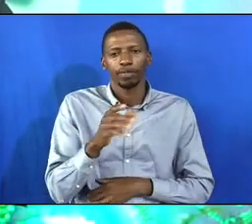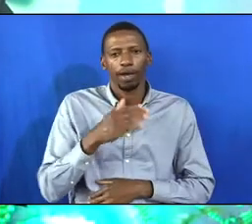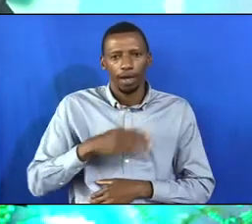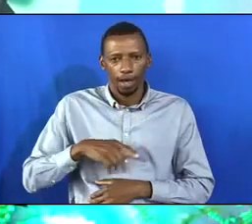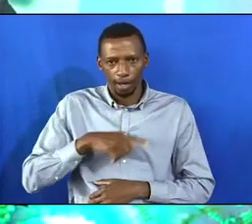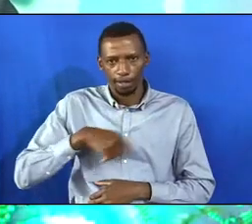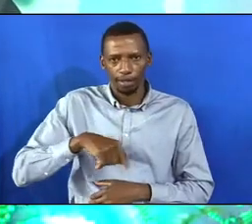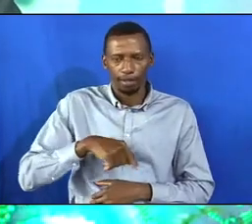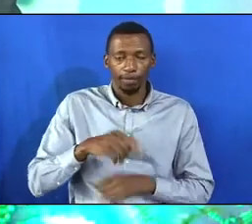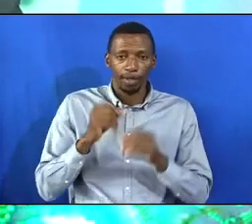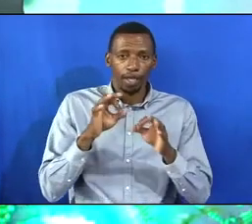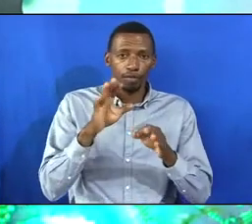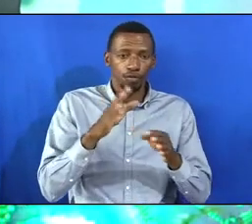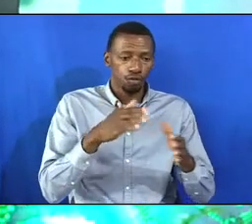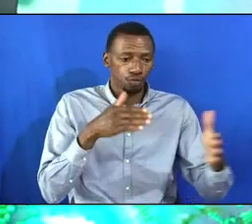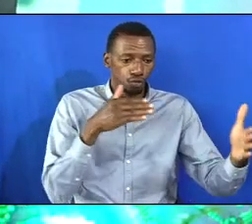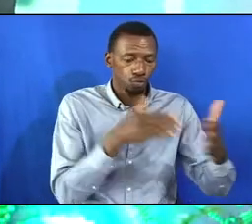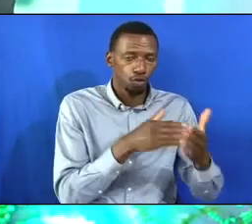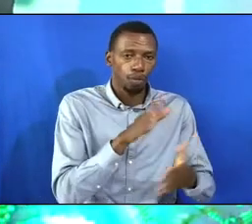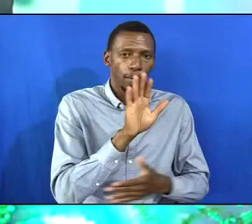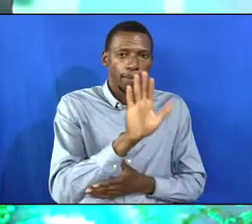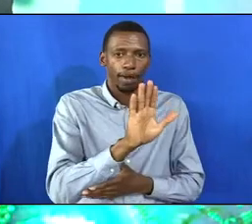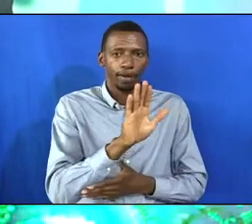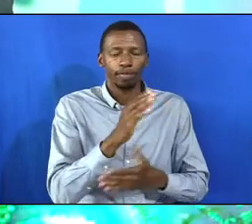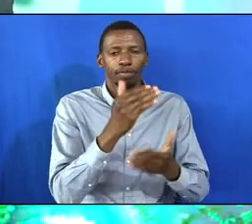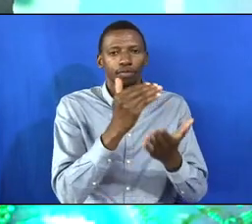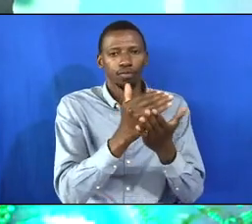programs by